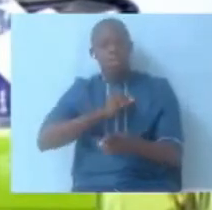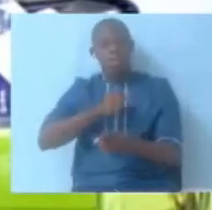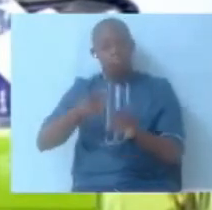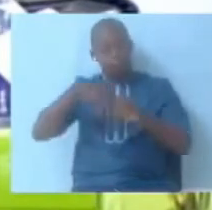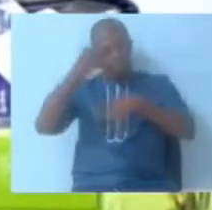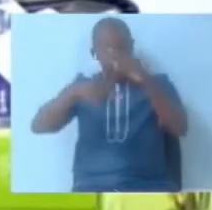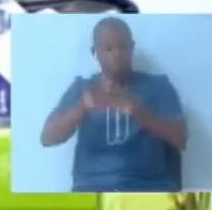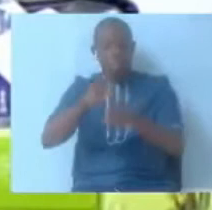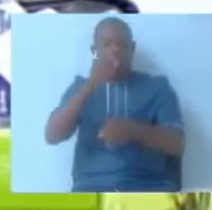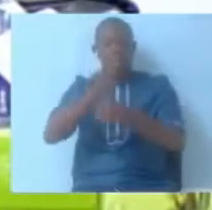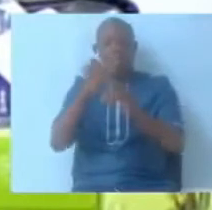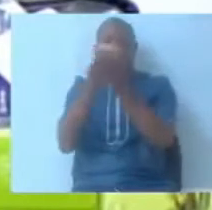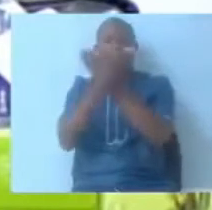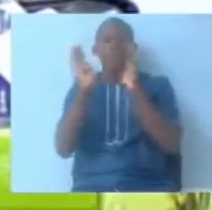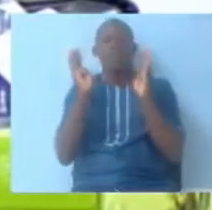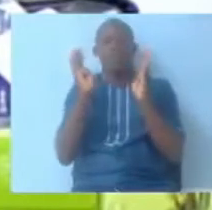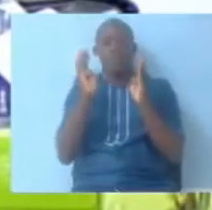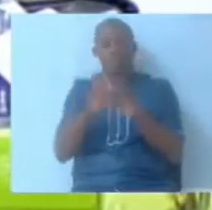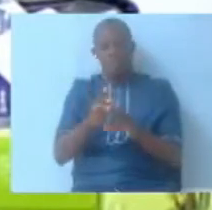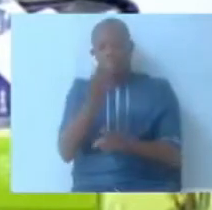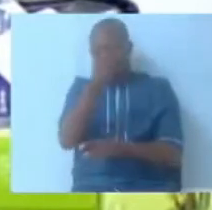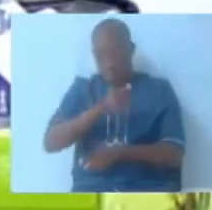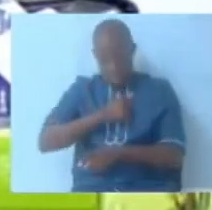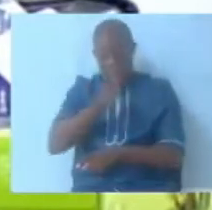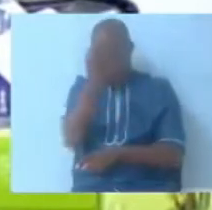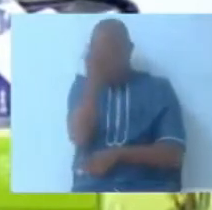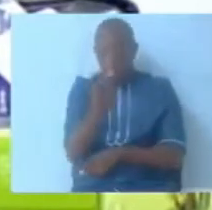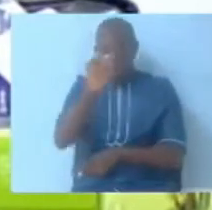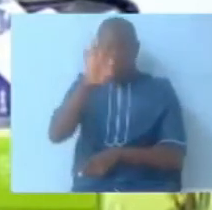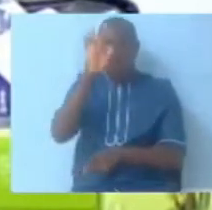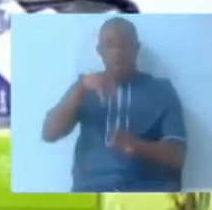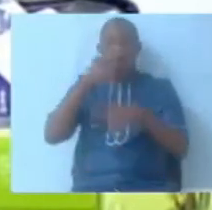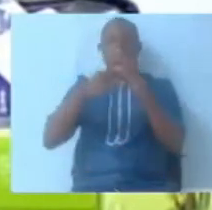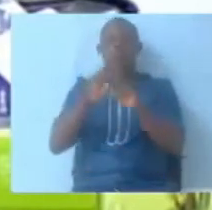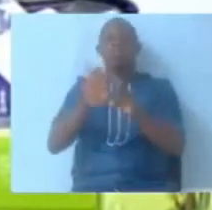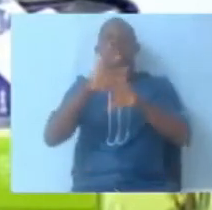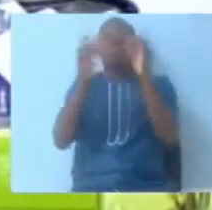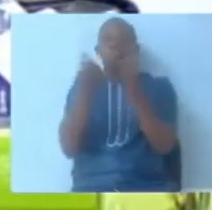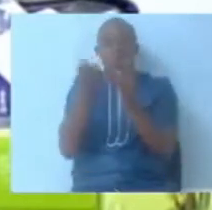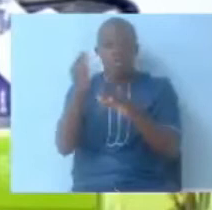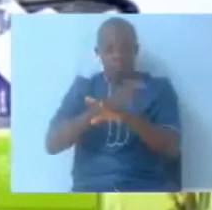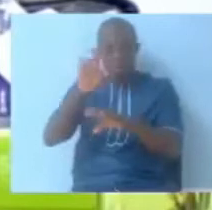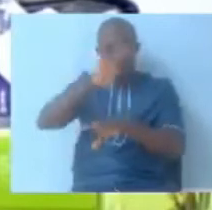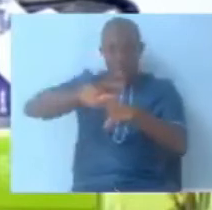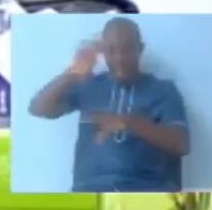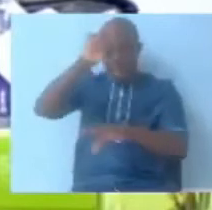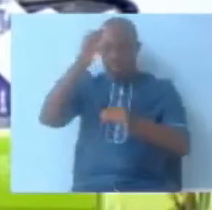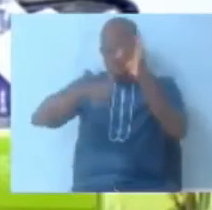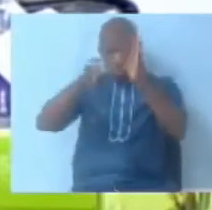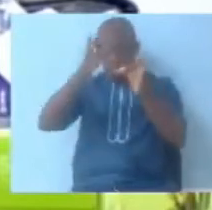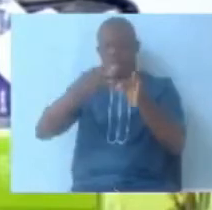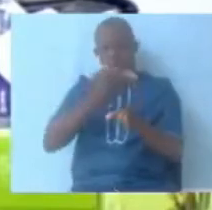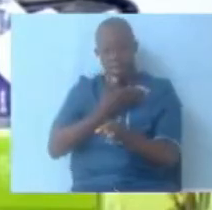a procedural one. The issue came before the court and it was determined. There was an appeal against it, and the High Court affirmed the decision of the lower